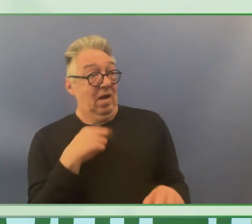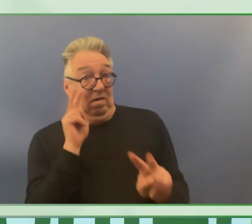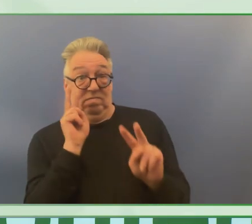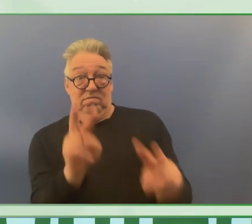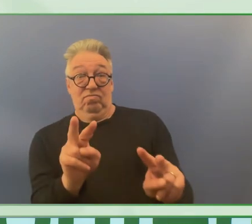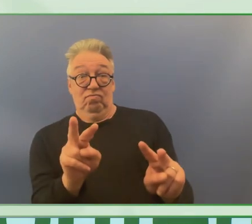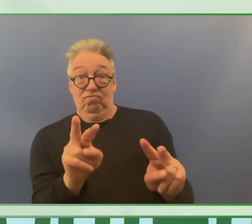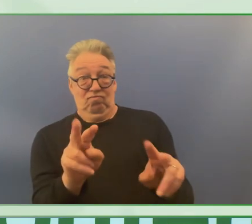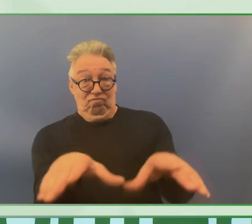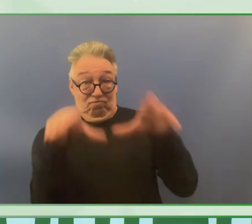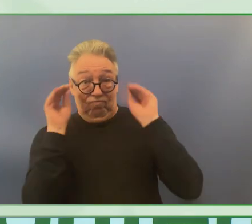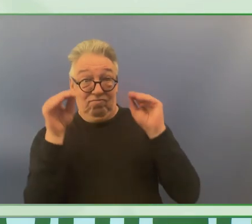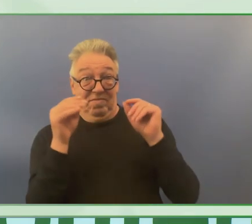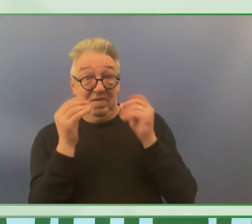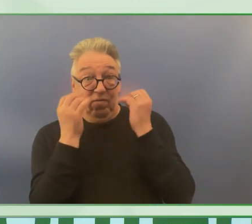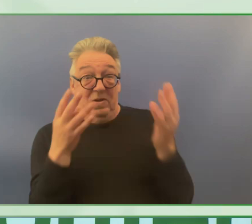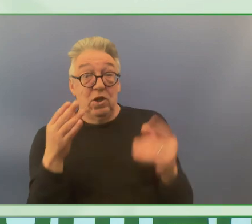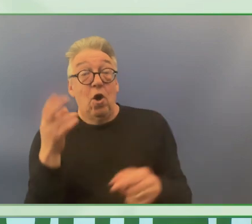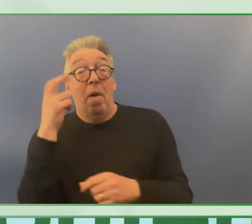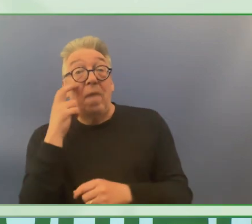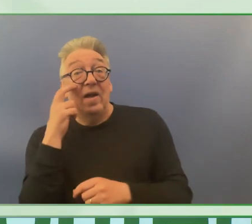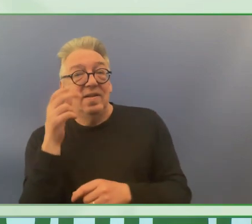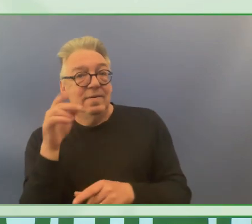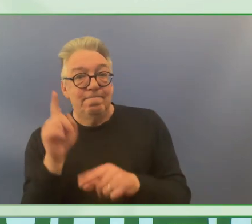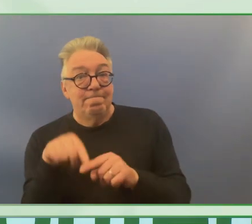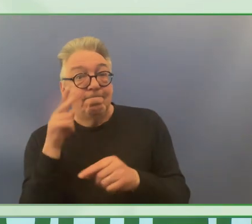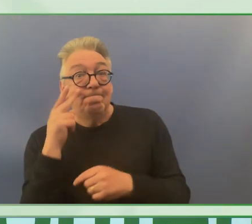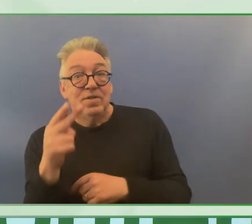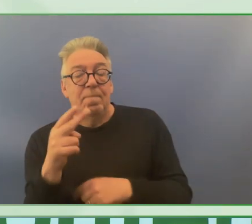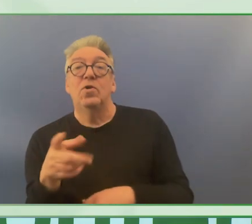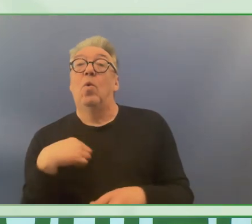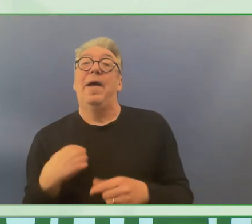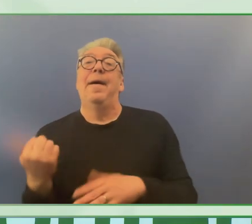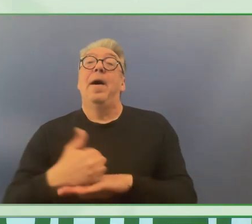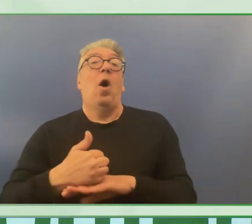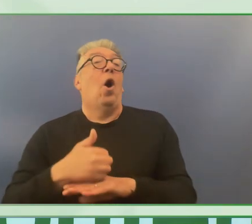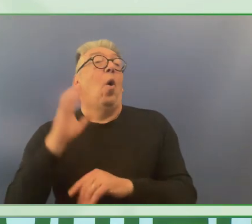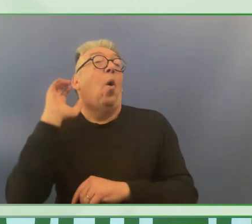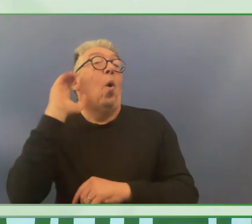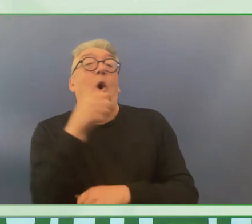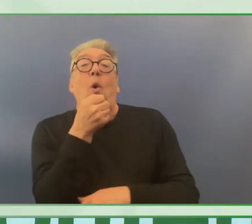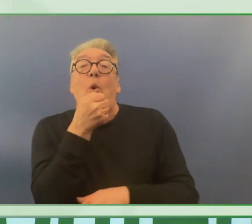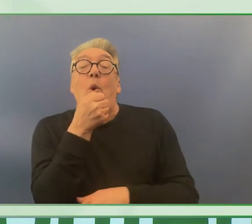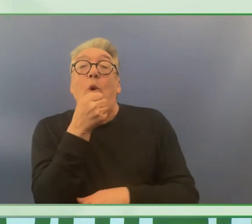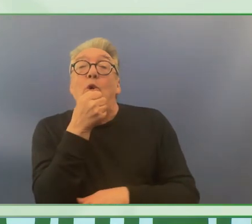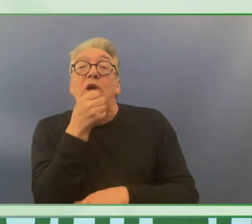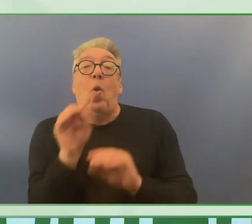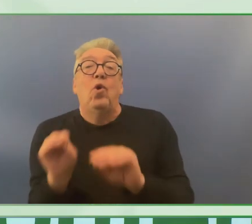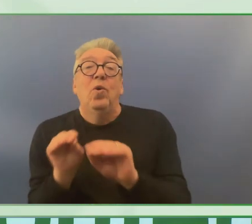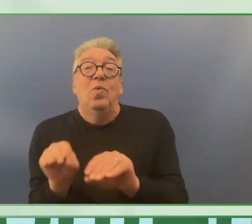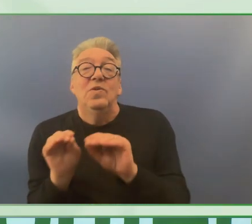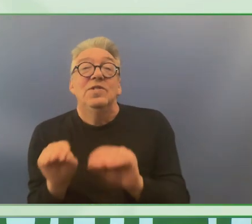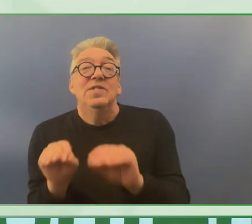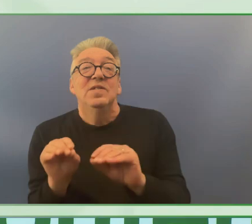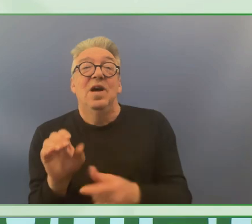information. Somebody who's blind does not. So we introduced audio cues. And we had to really work with the community to figure out what is the